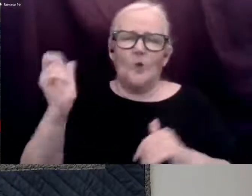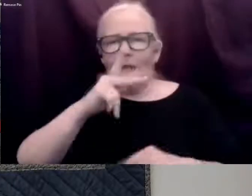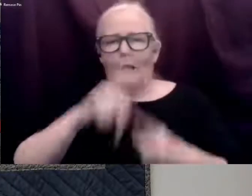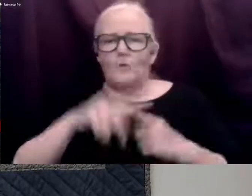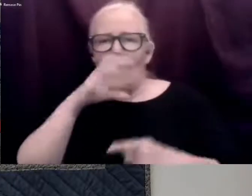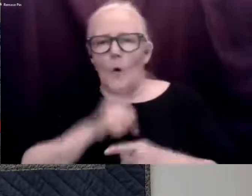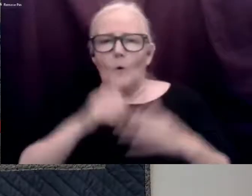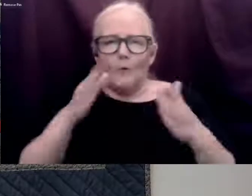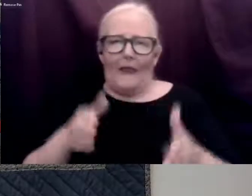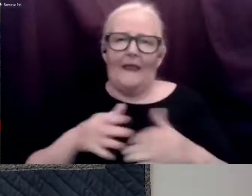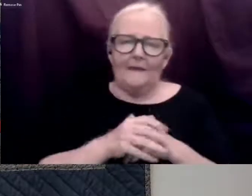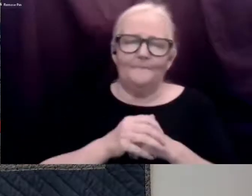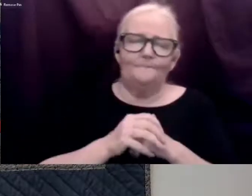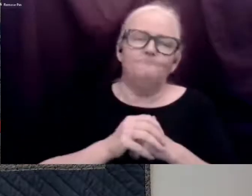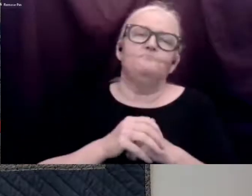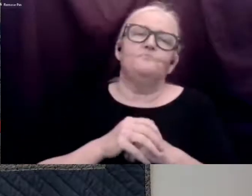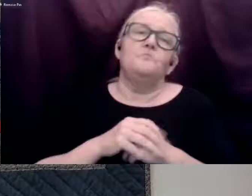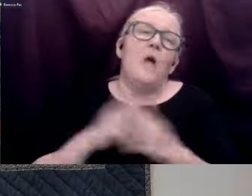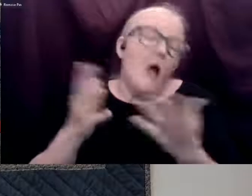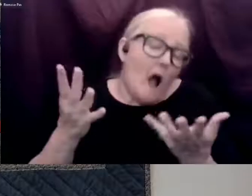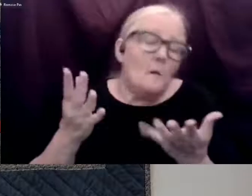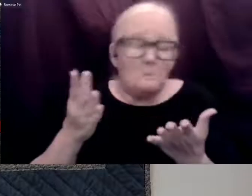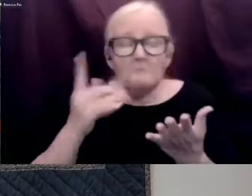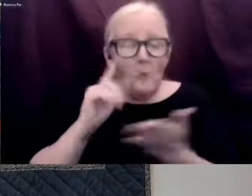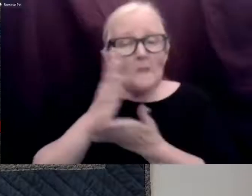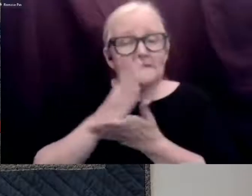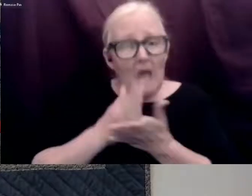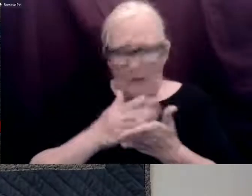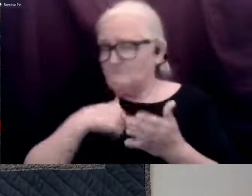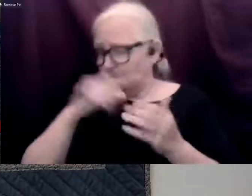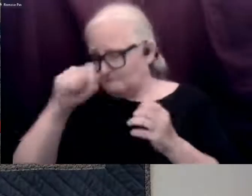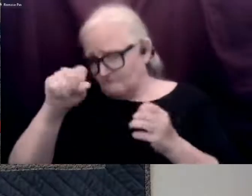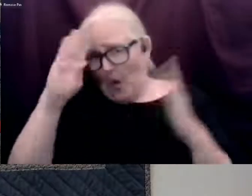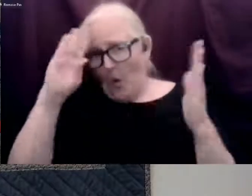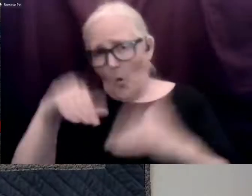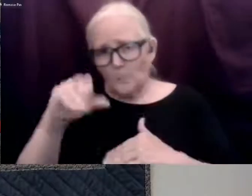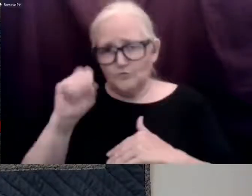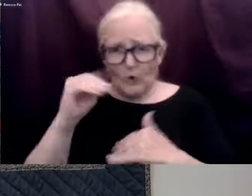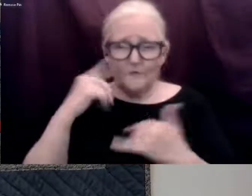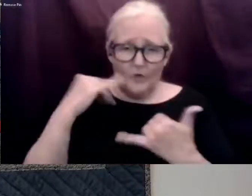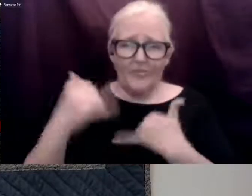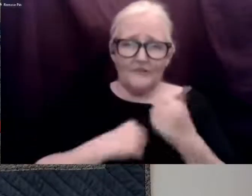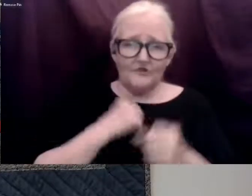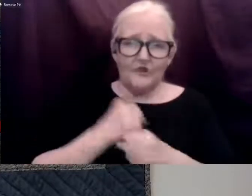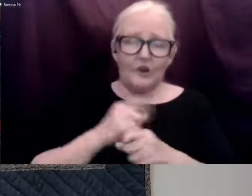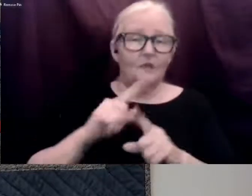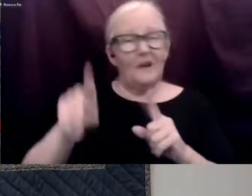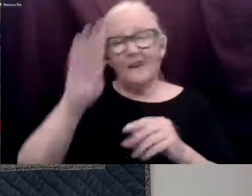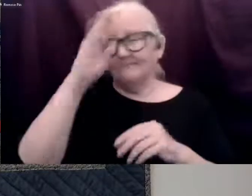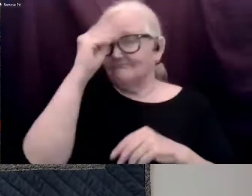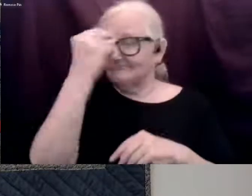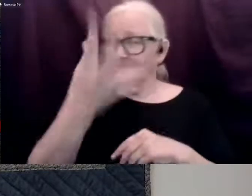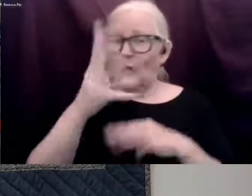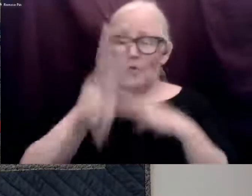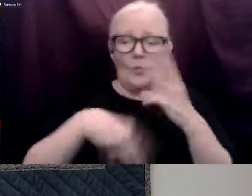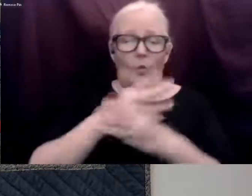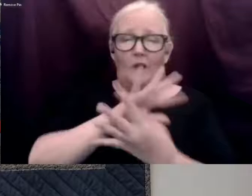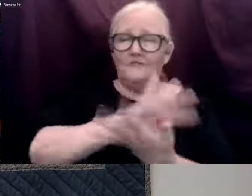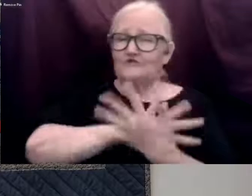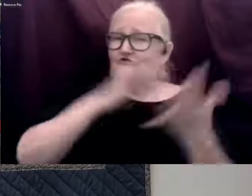that's true here this year. But the world has changed in the last 2 years, and so have all of